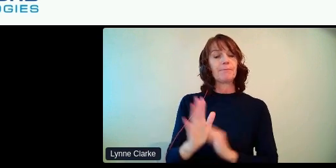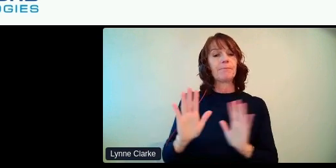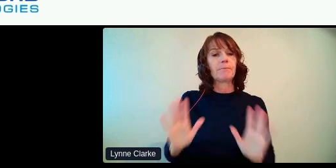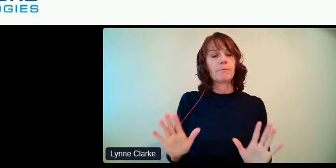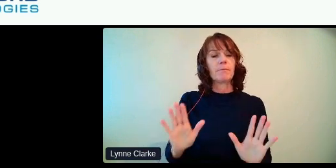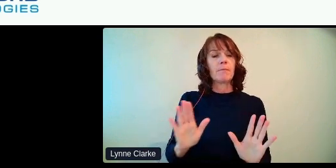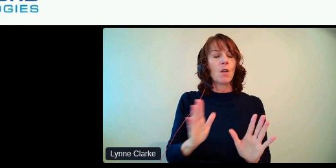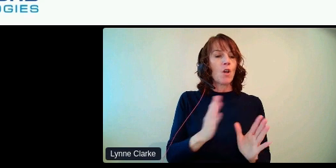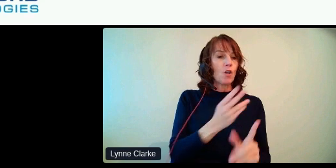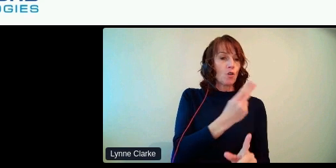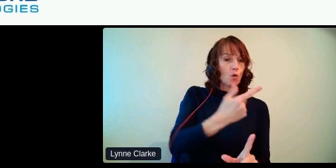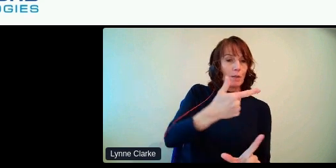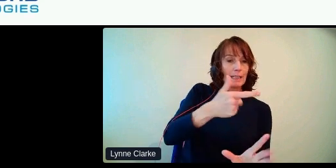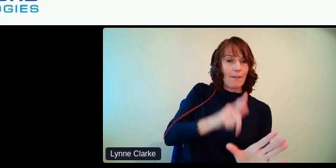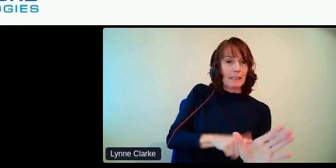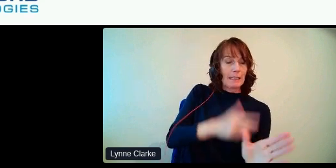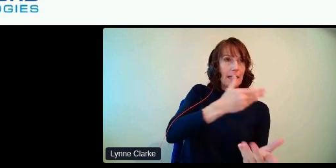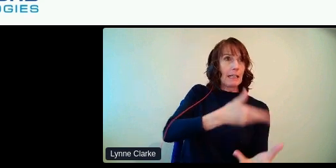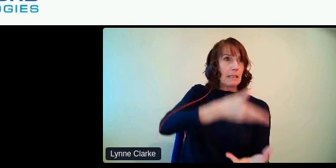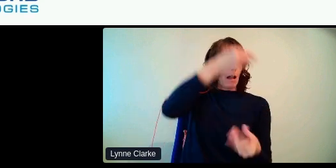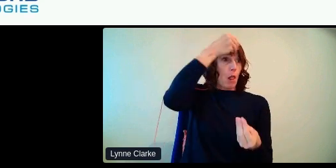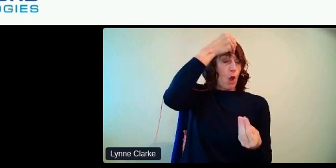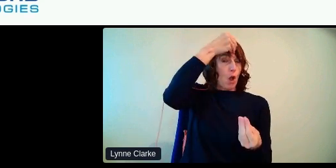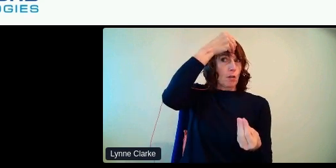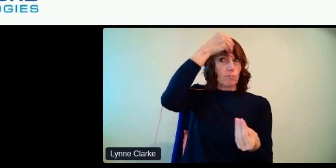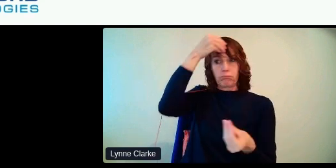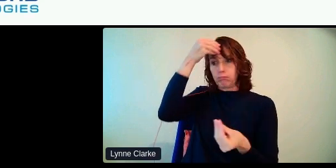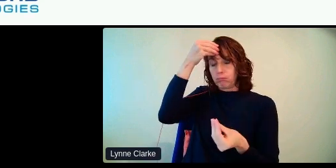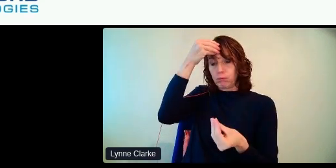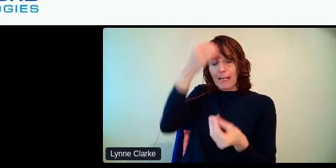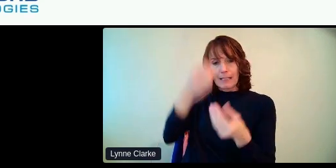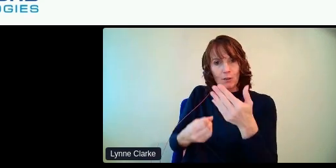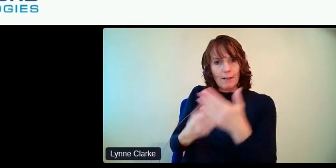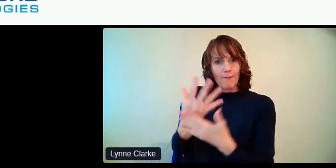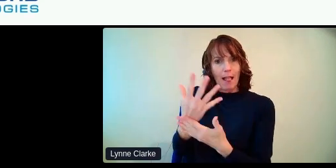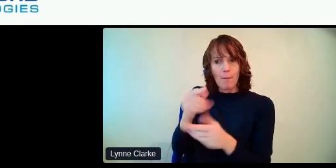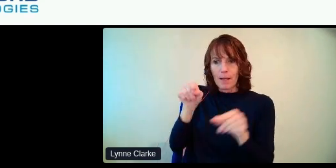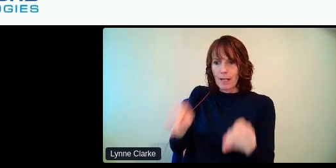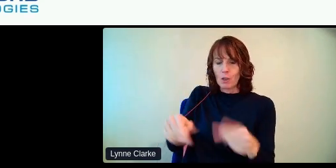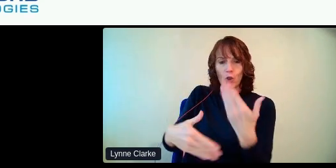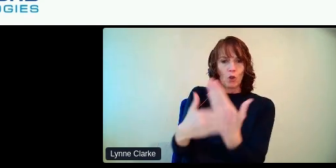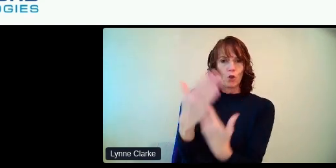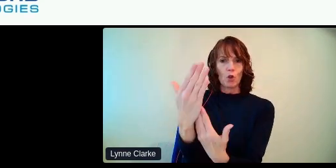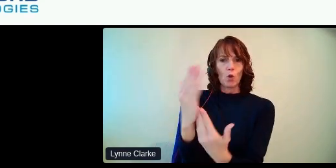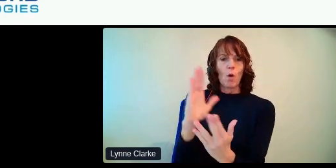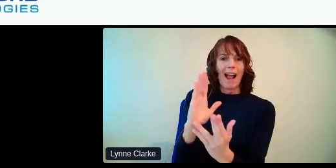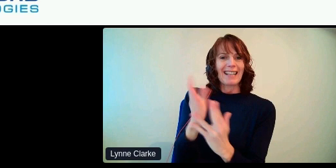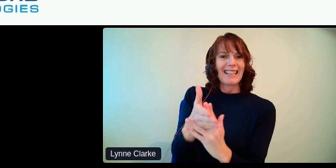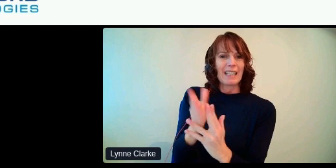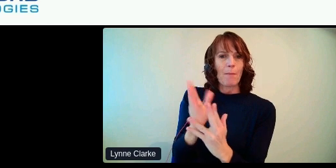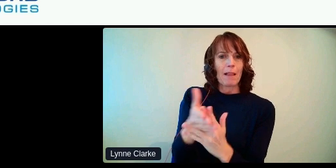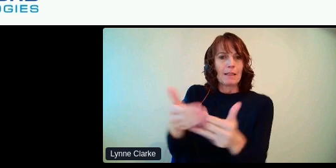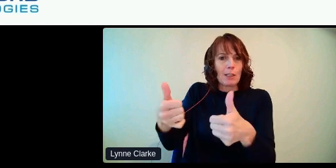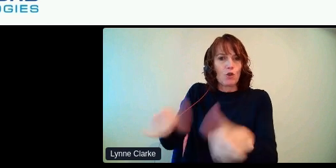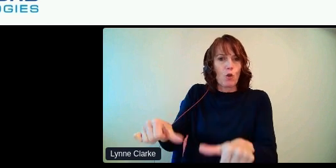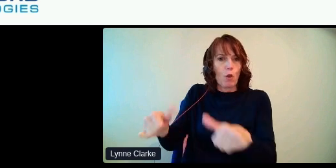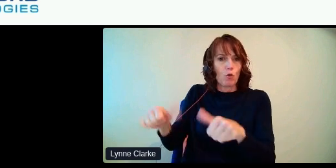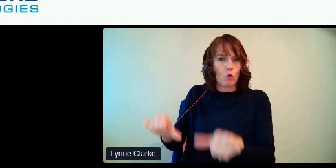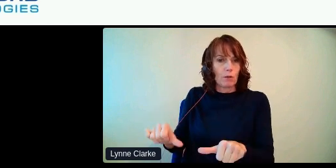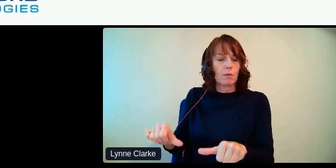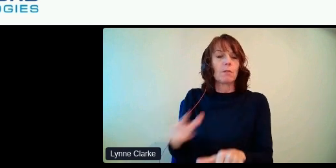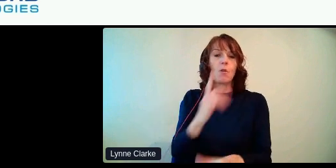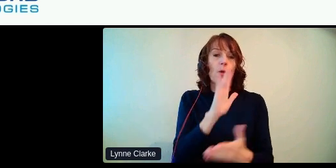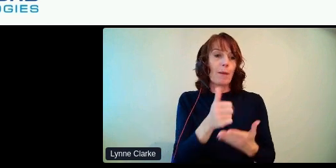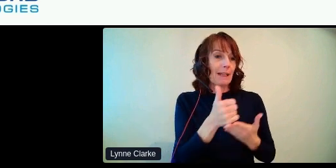in our 27 years into developing our accessible document solutions, and we've been helping